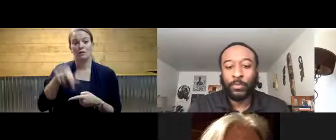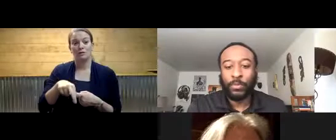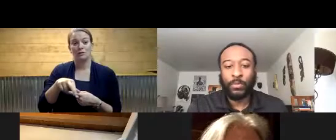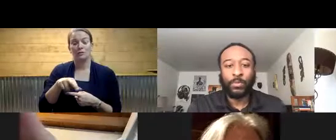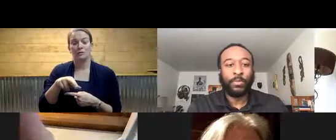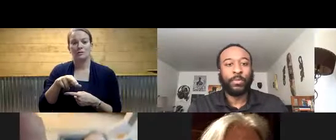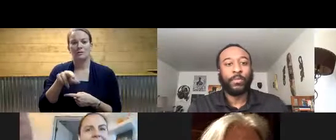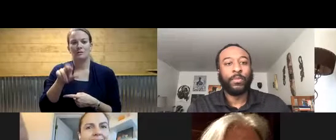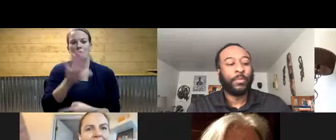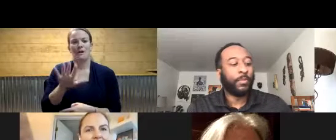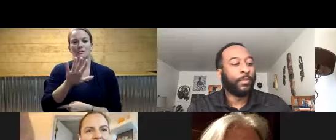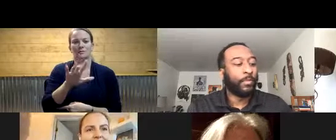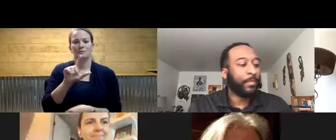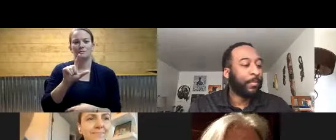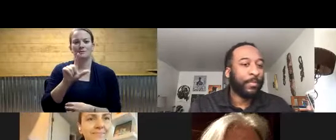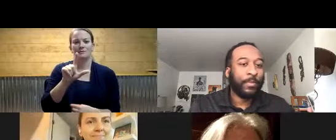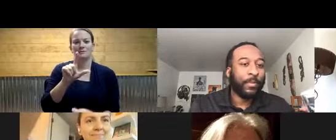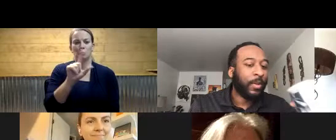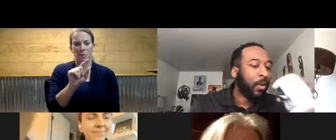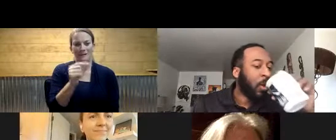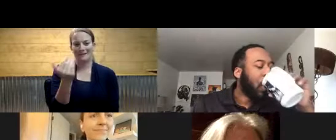RIT New York.